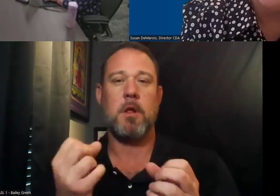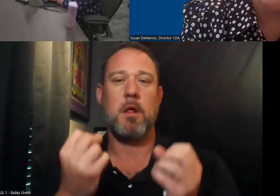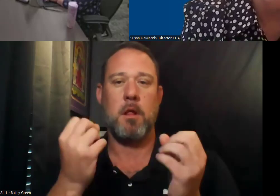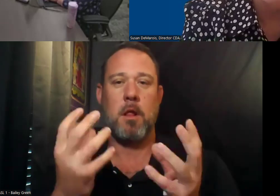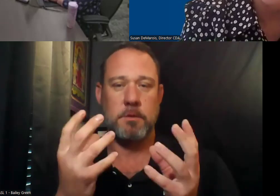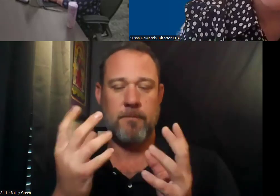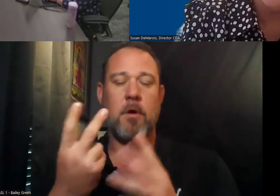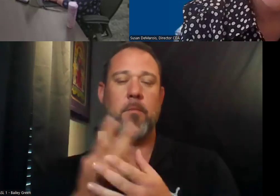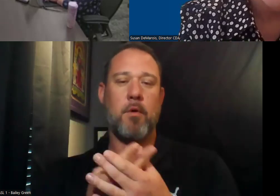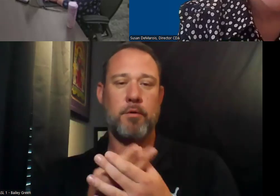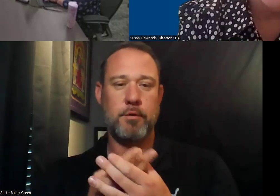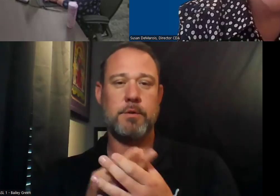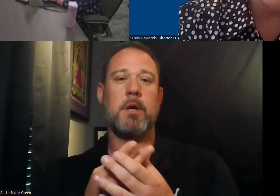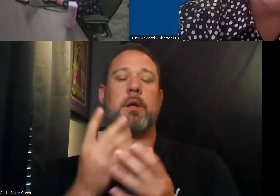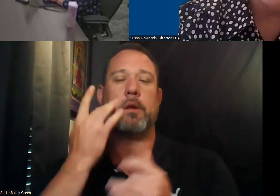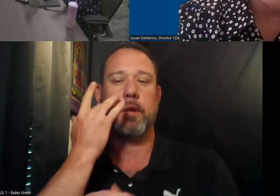in California.